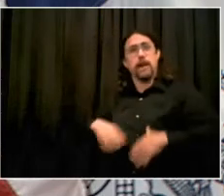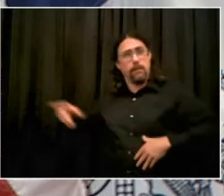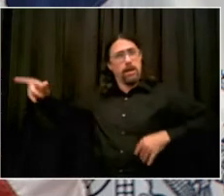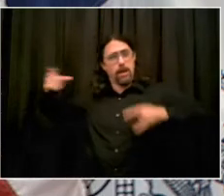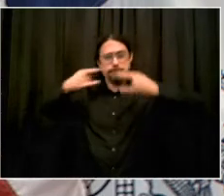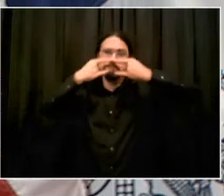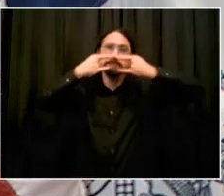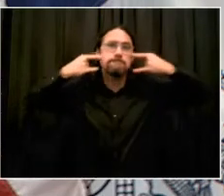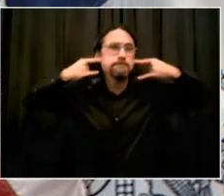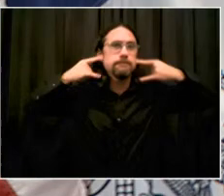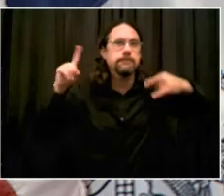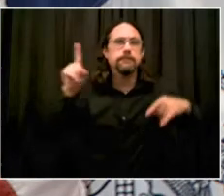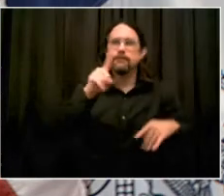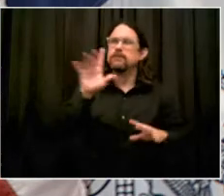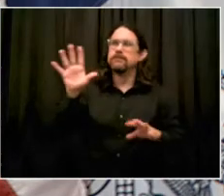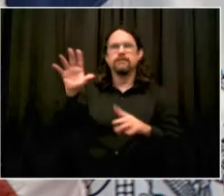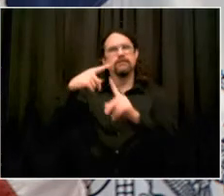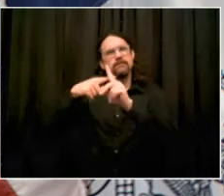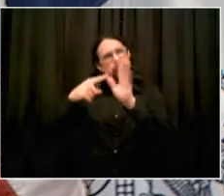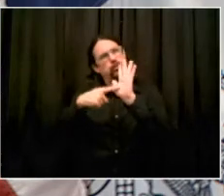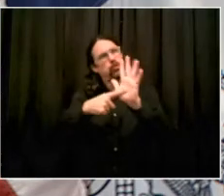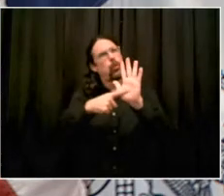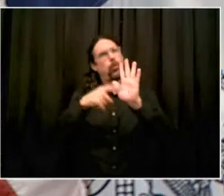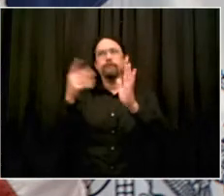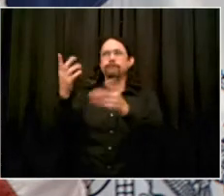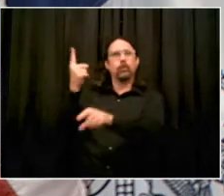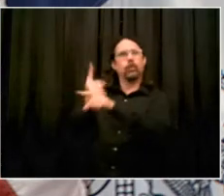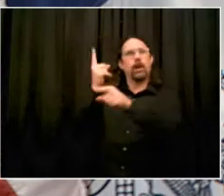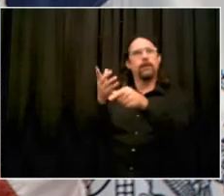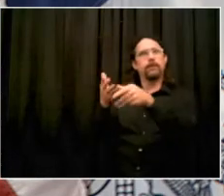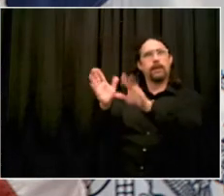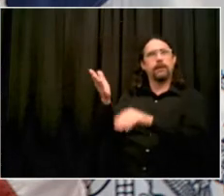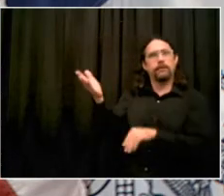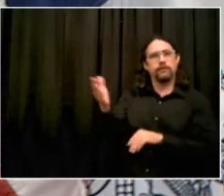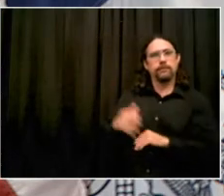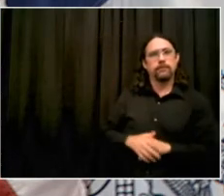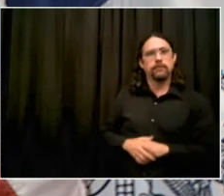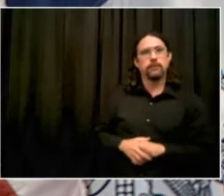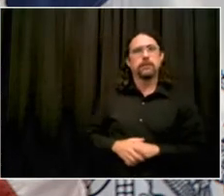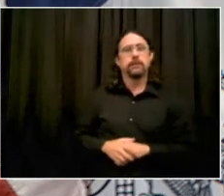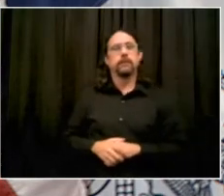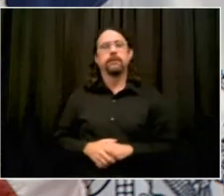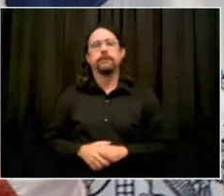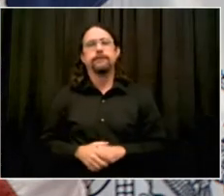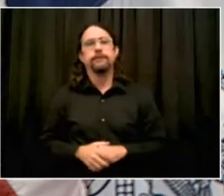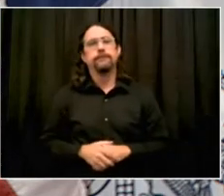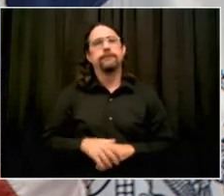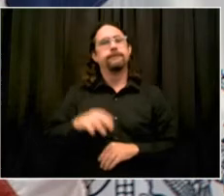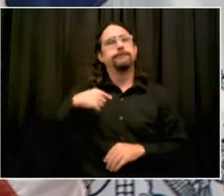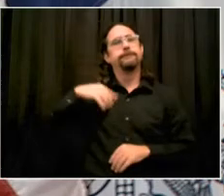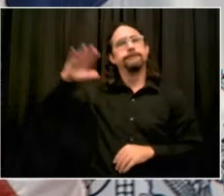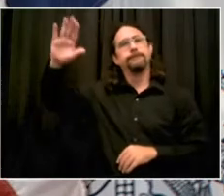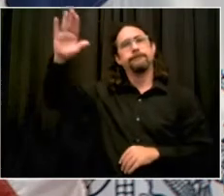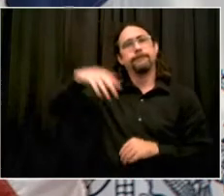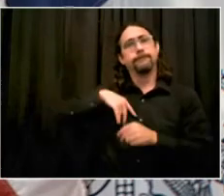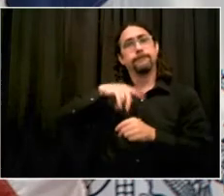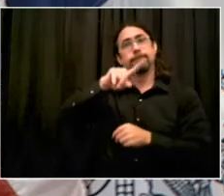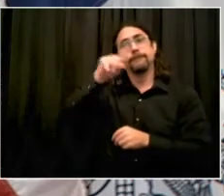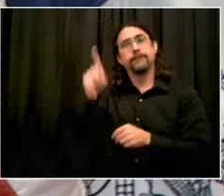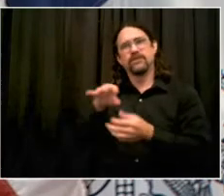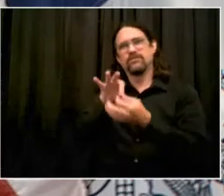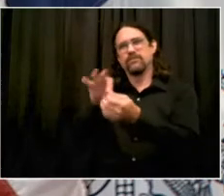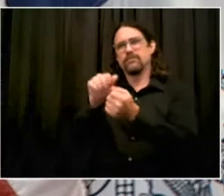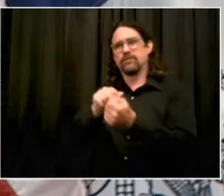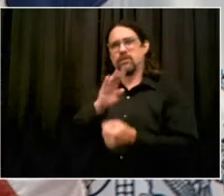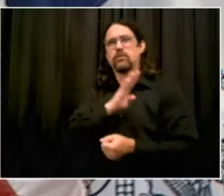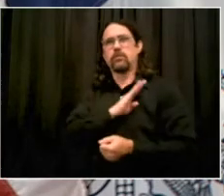what do you recommend? You gave out the hotline, but people we've spoken to have said that when they call, either the